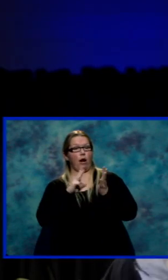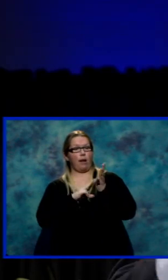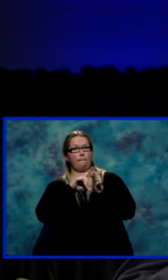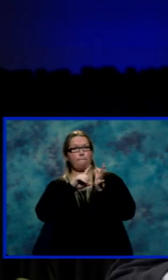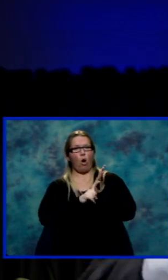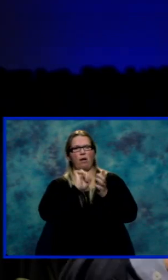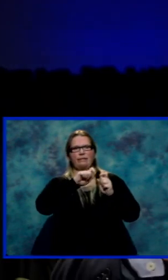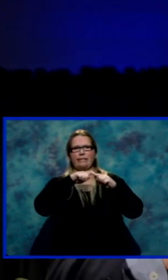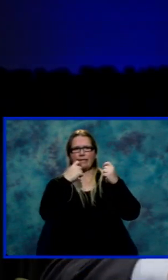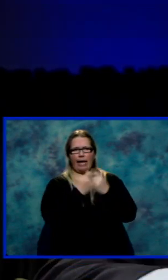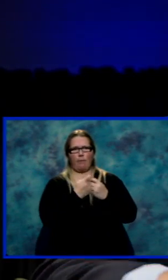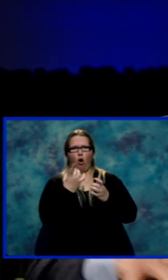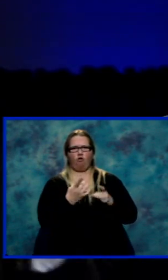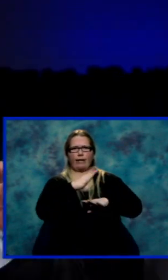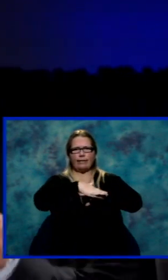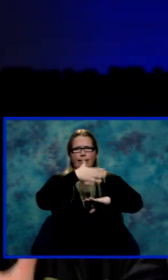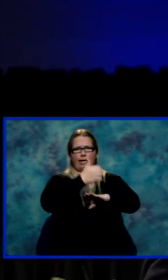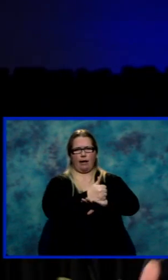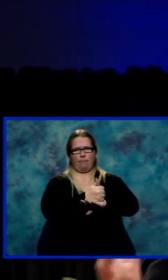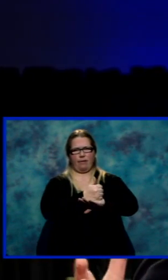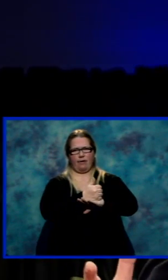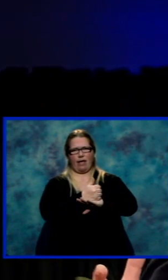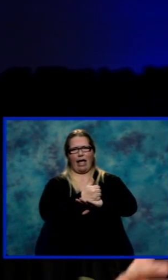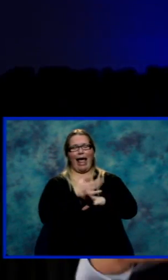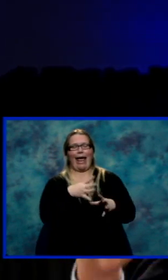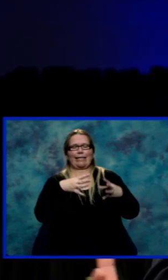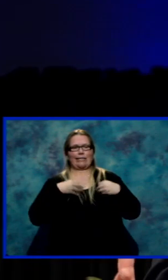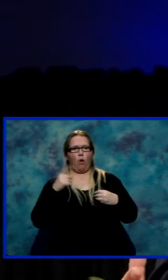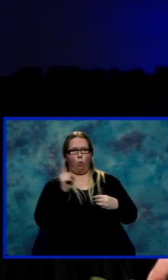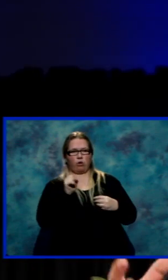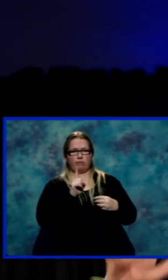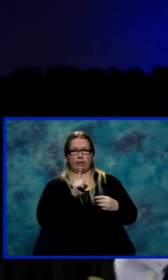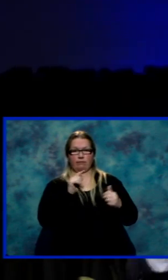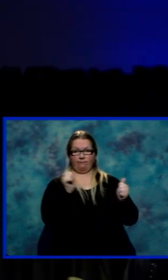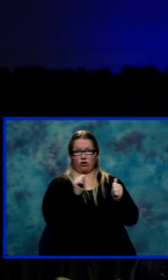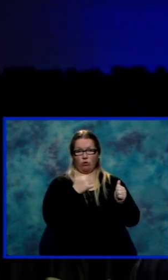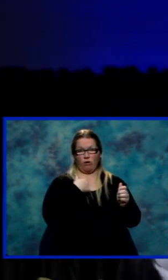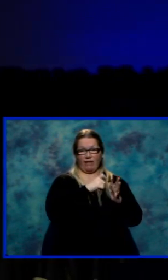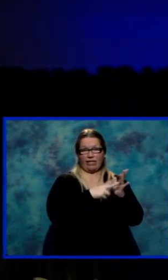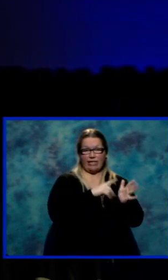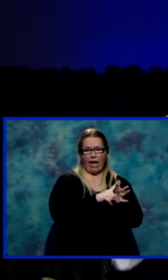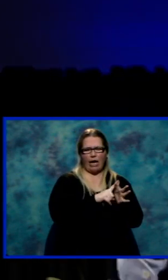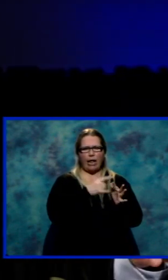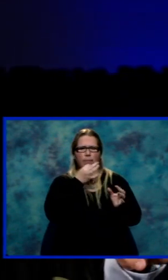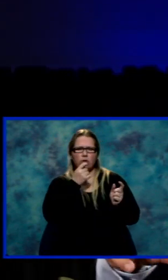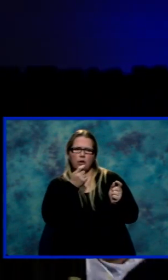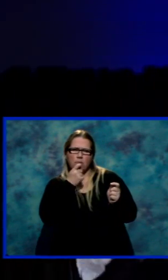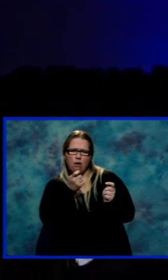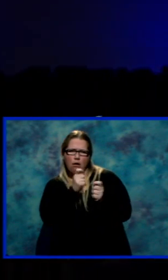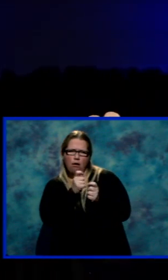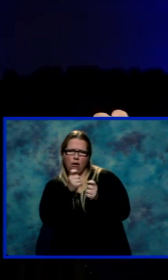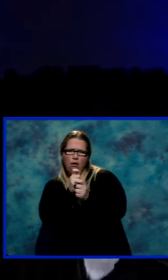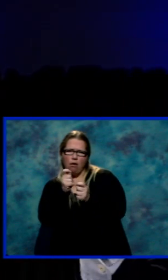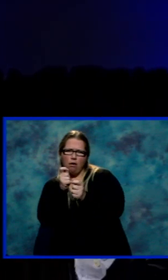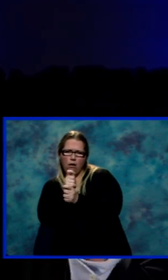already put in place and accepting what's already been done, following through with that, and just tweaking it here and there, where I think that